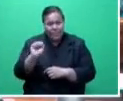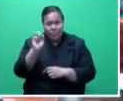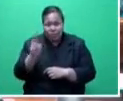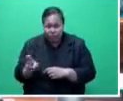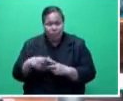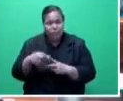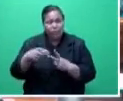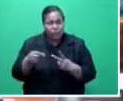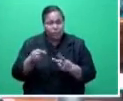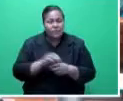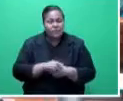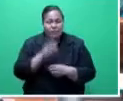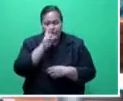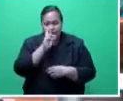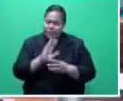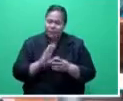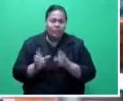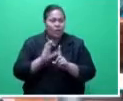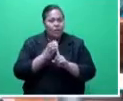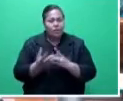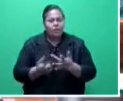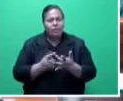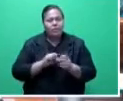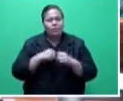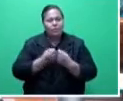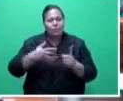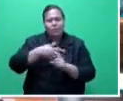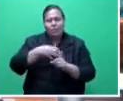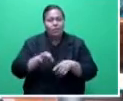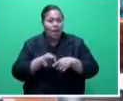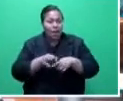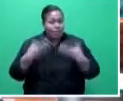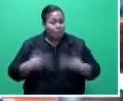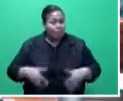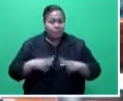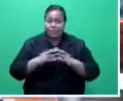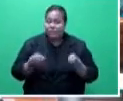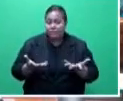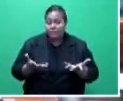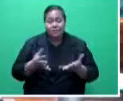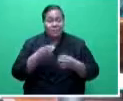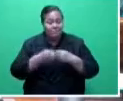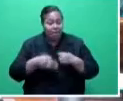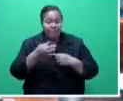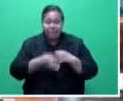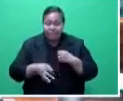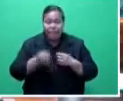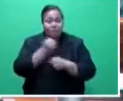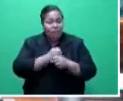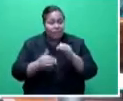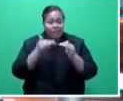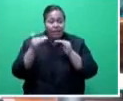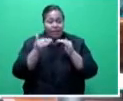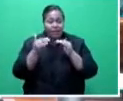circumstances, including race, culture, ethnic or social origin, color, place of origin, sex, gender, sexual